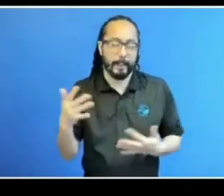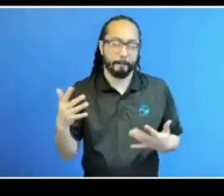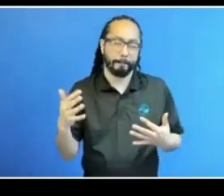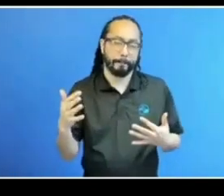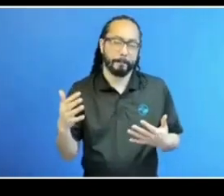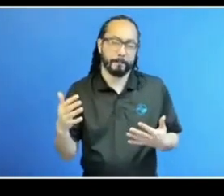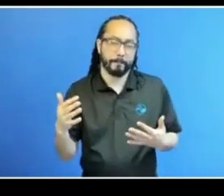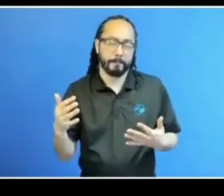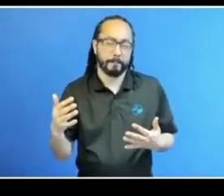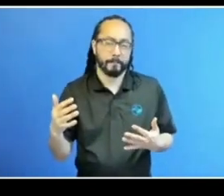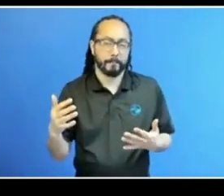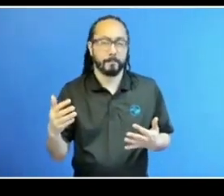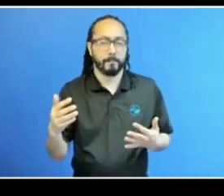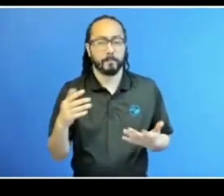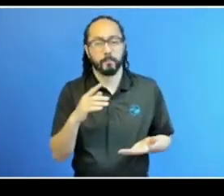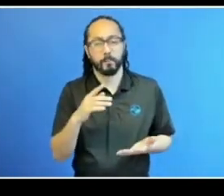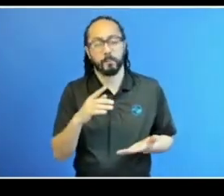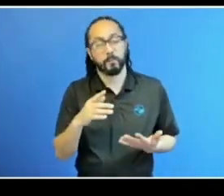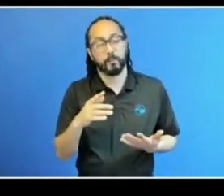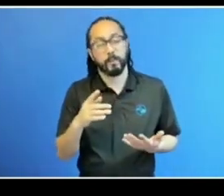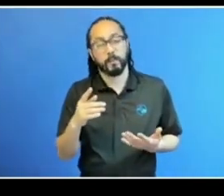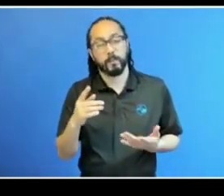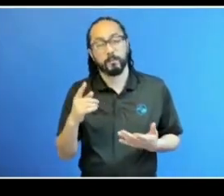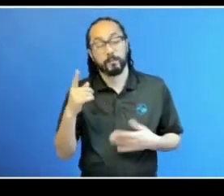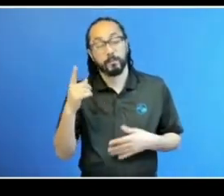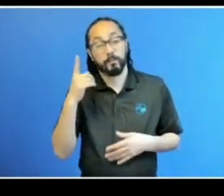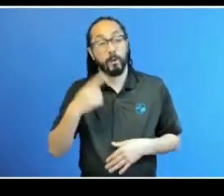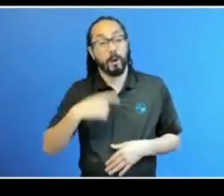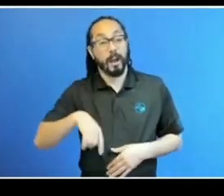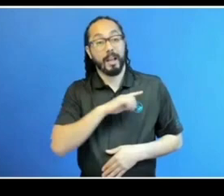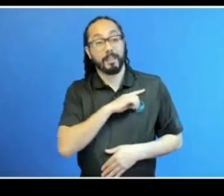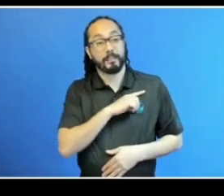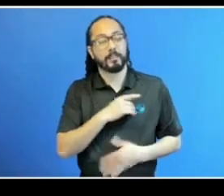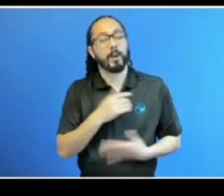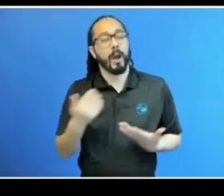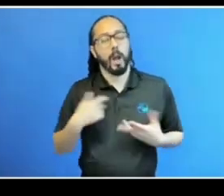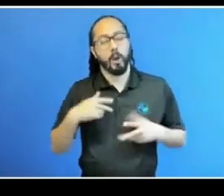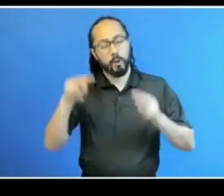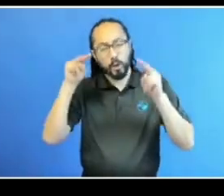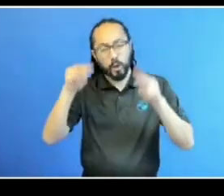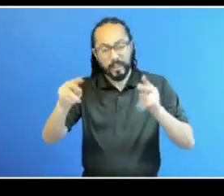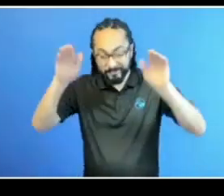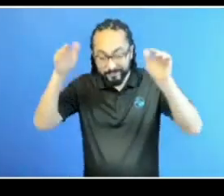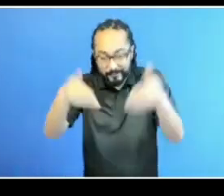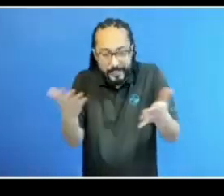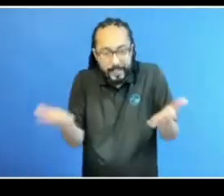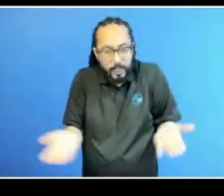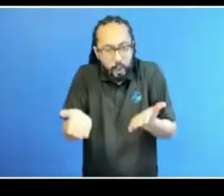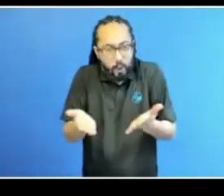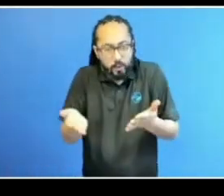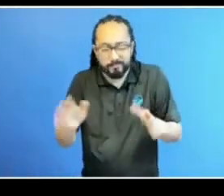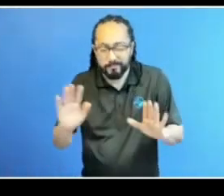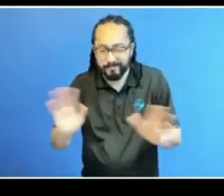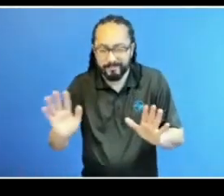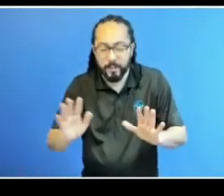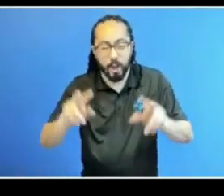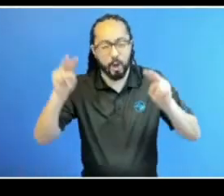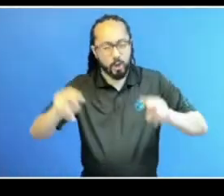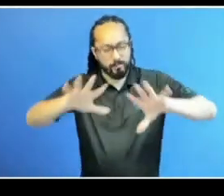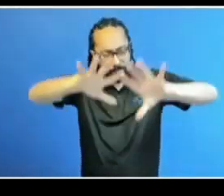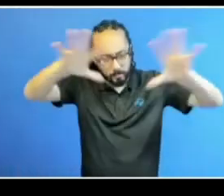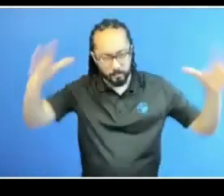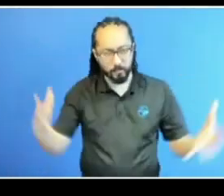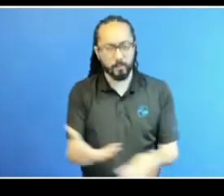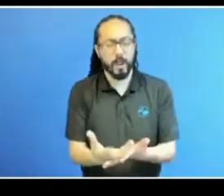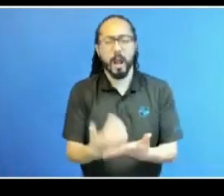For us, we have a global view. I like to look to different countries,